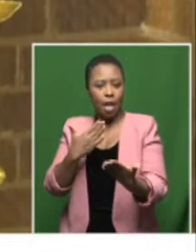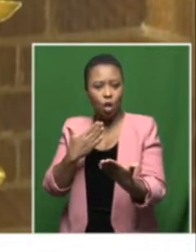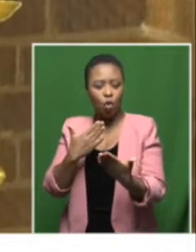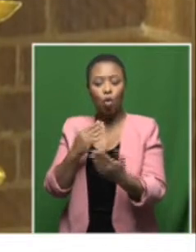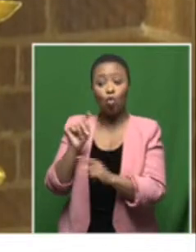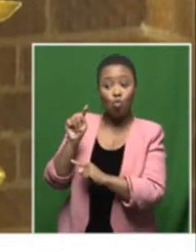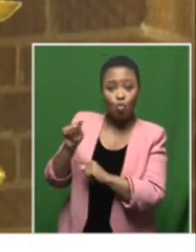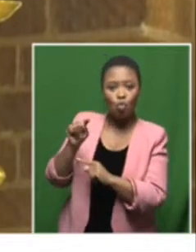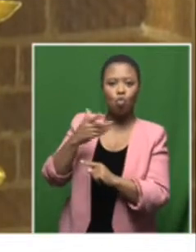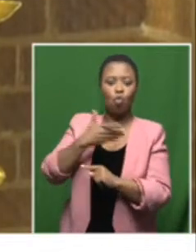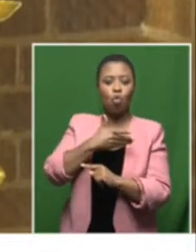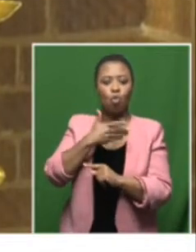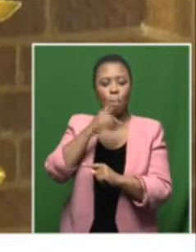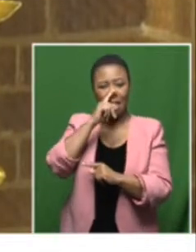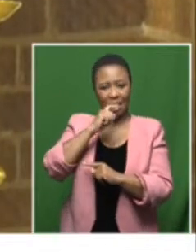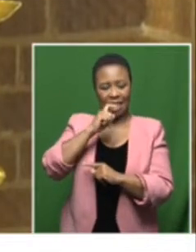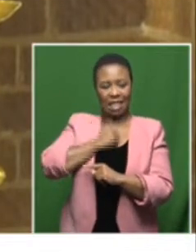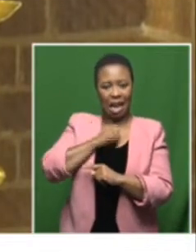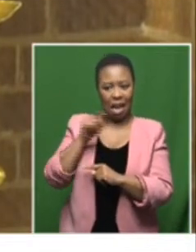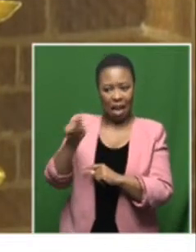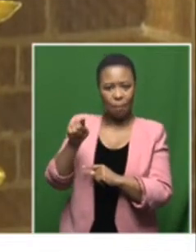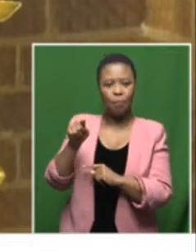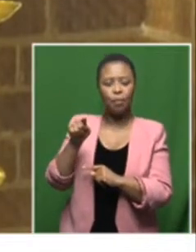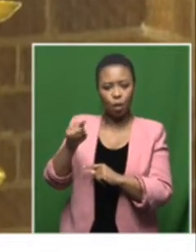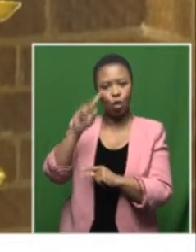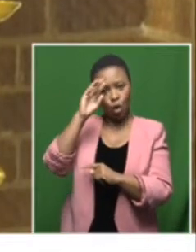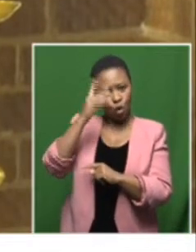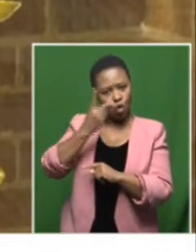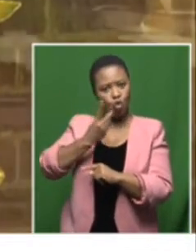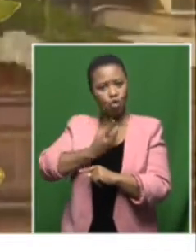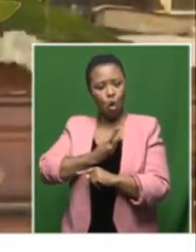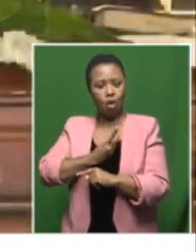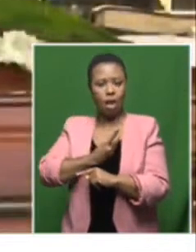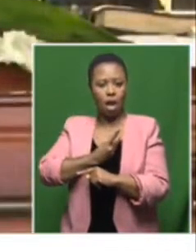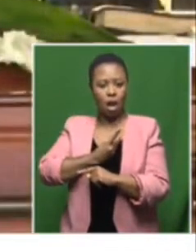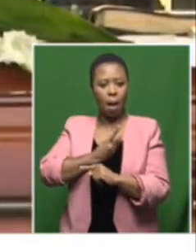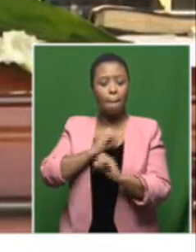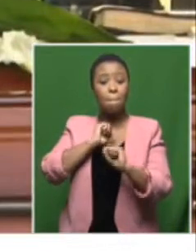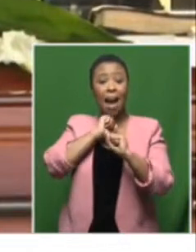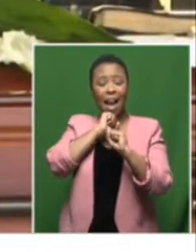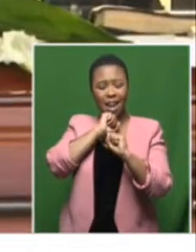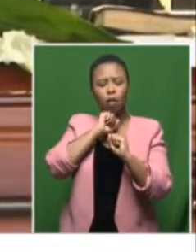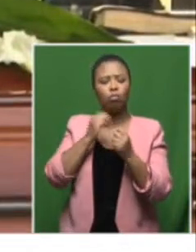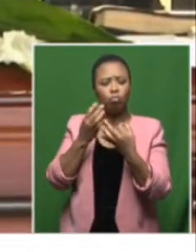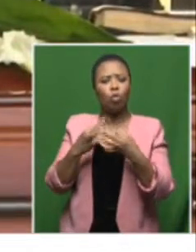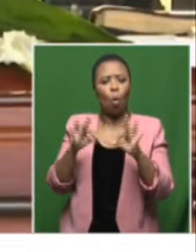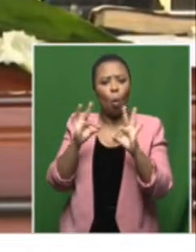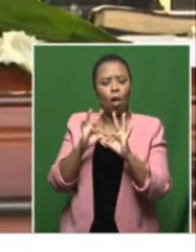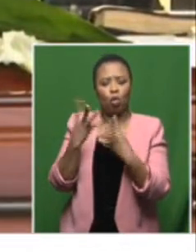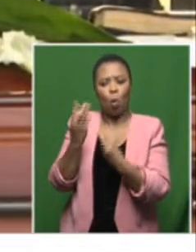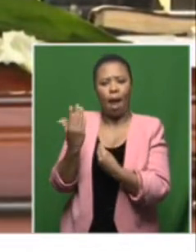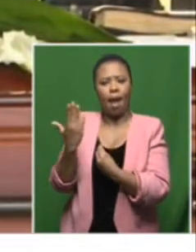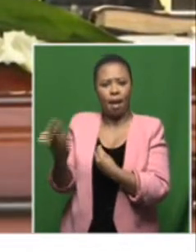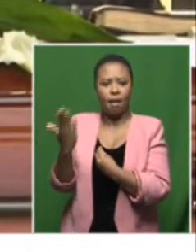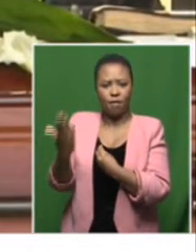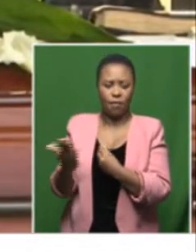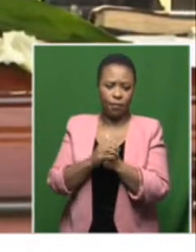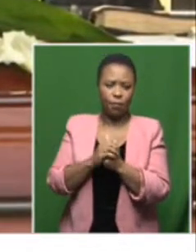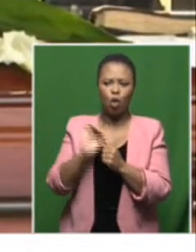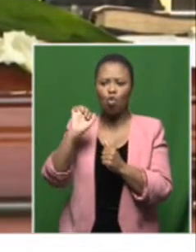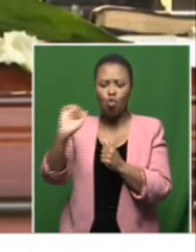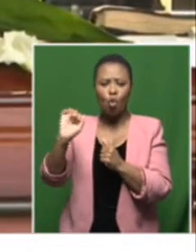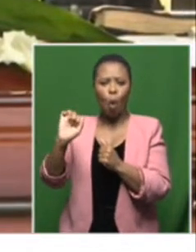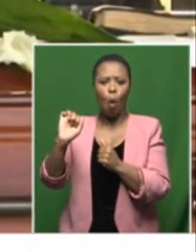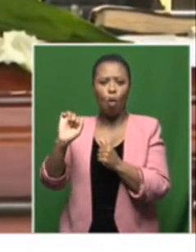You, my sister, are the daughter every parent deserves. Your care for